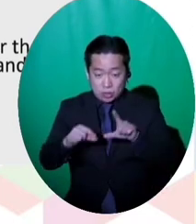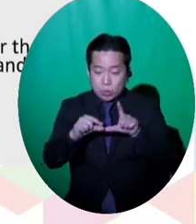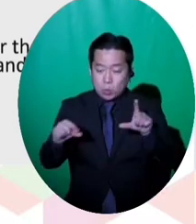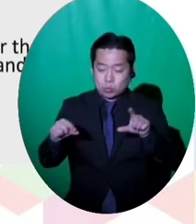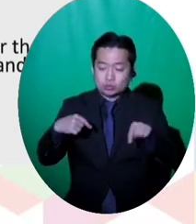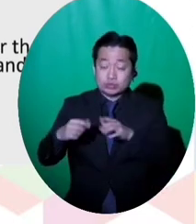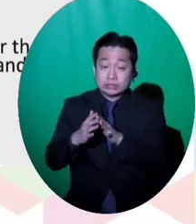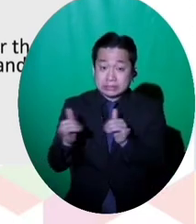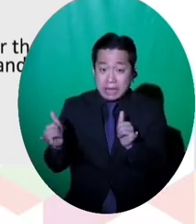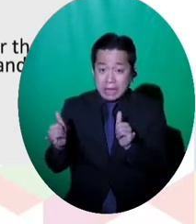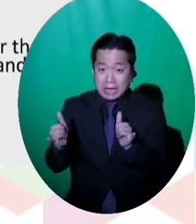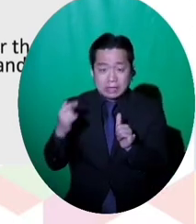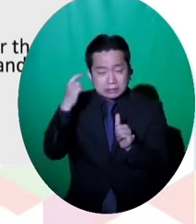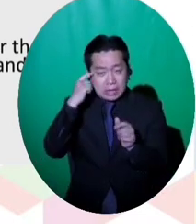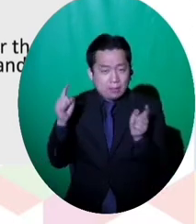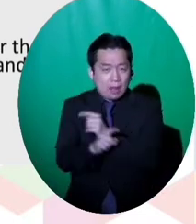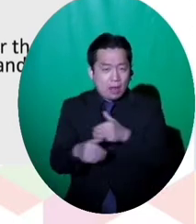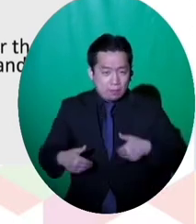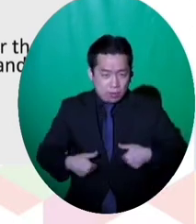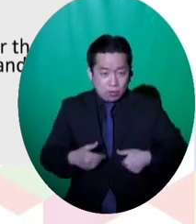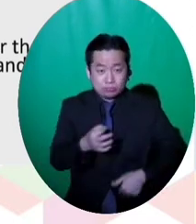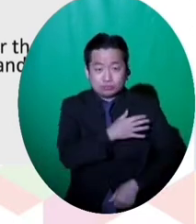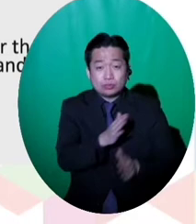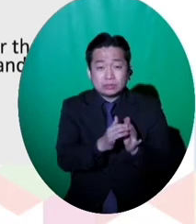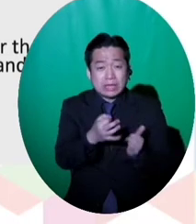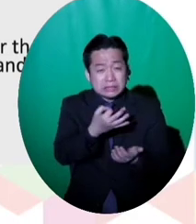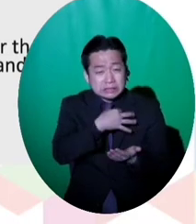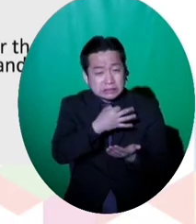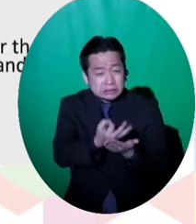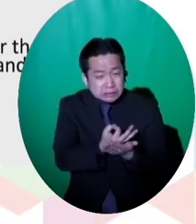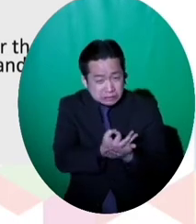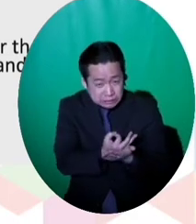wealth care depoliticizes public life.